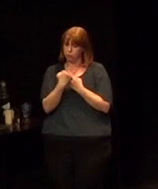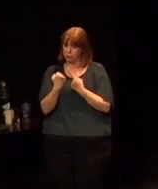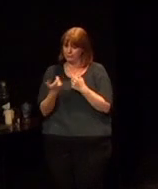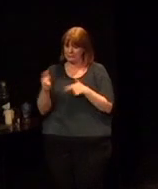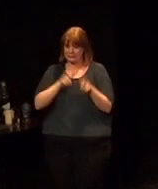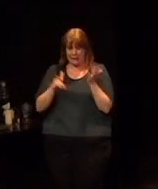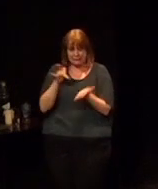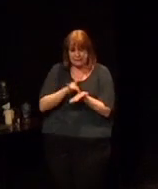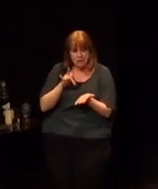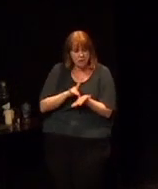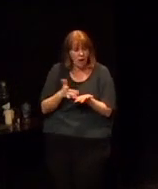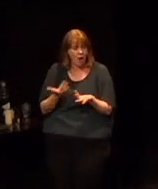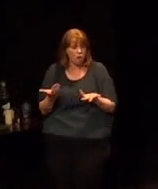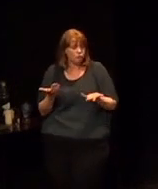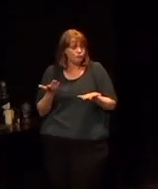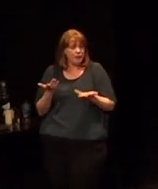Centre of even having